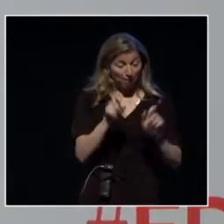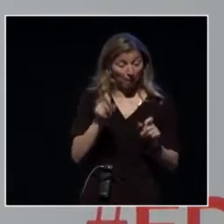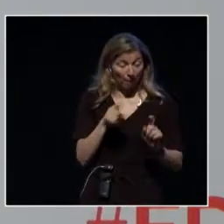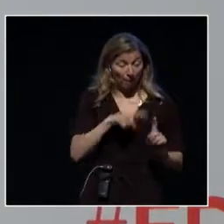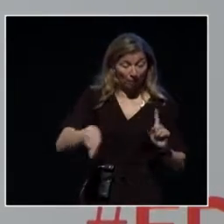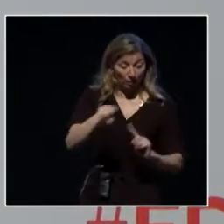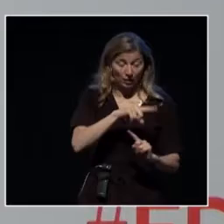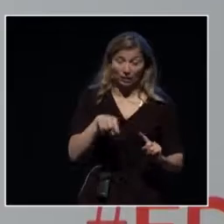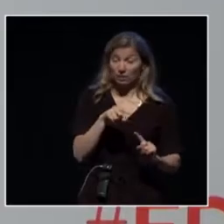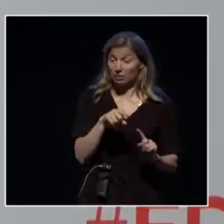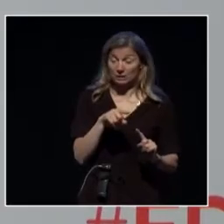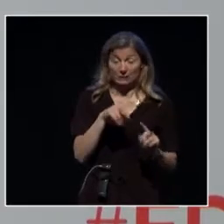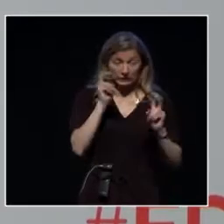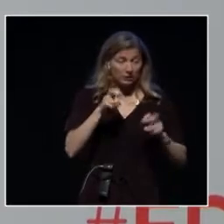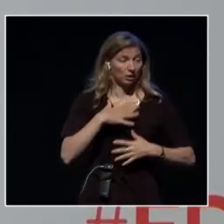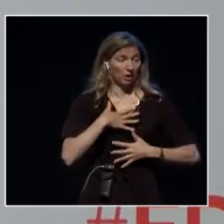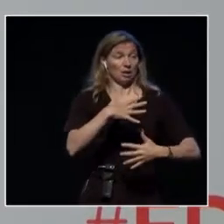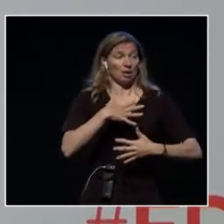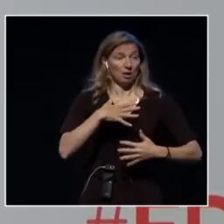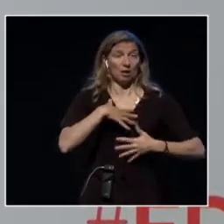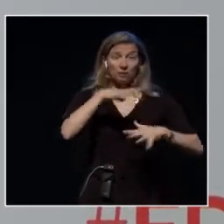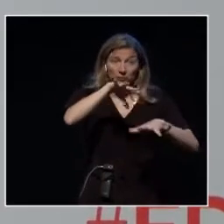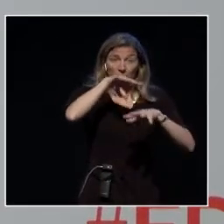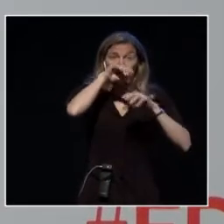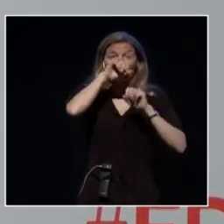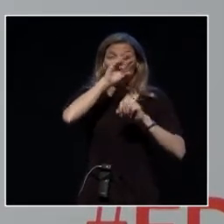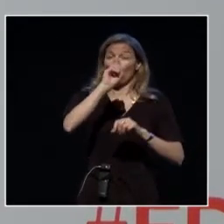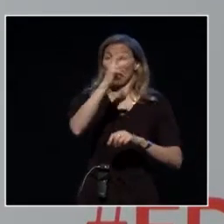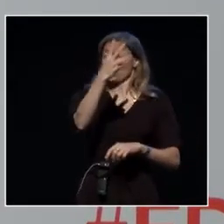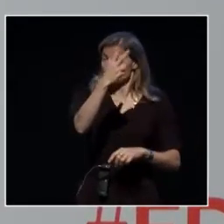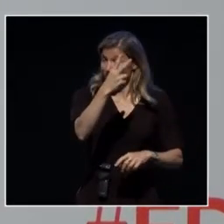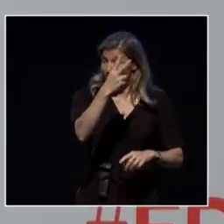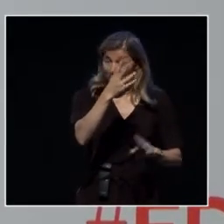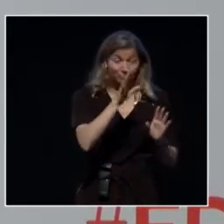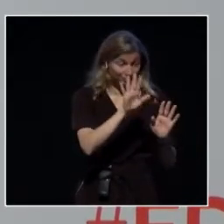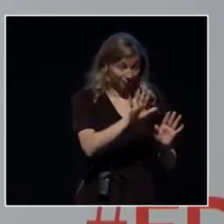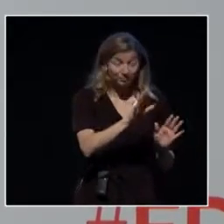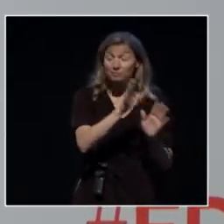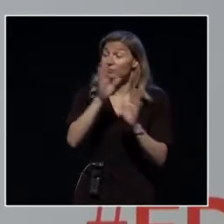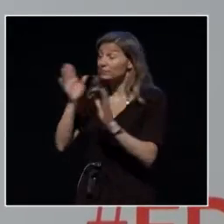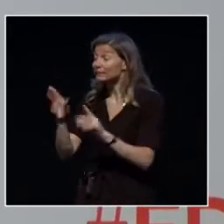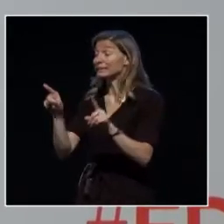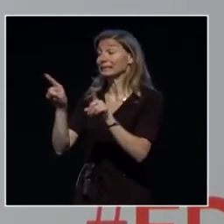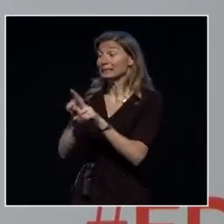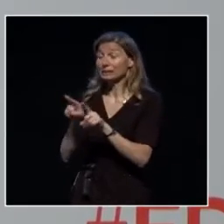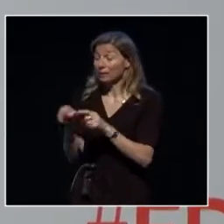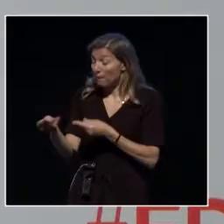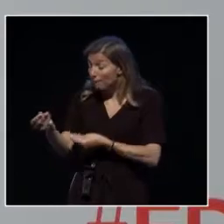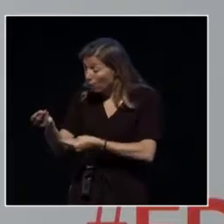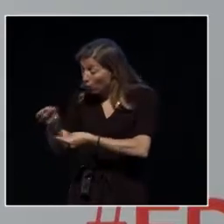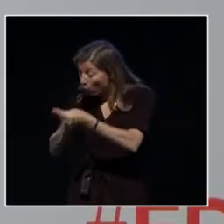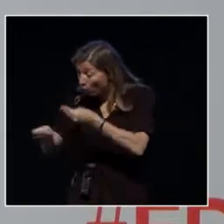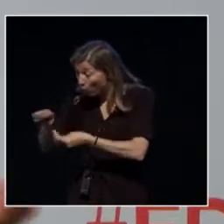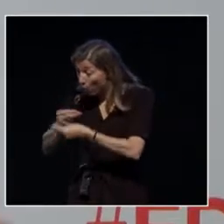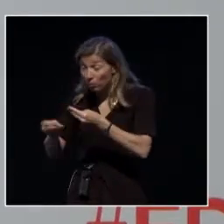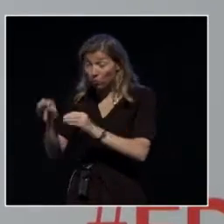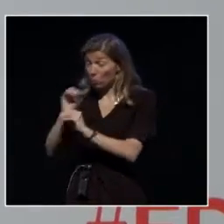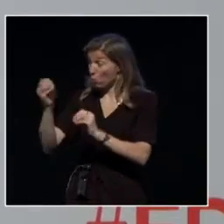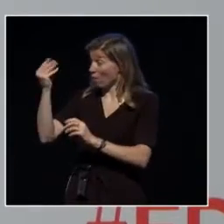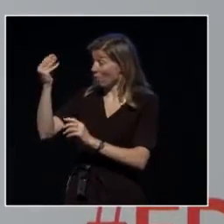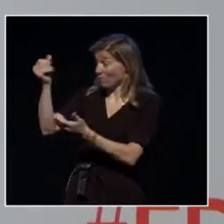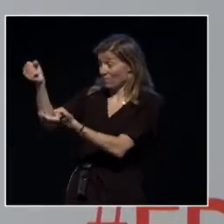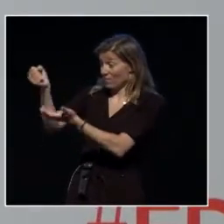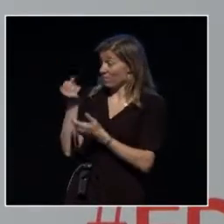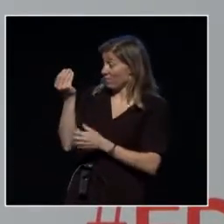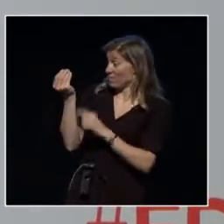if you don't have oxygen in this room, we'll be gasping. We'll have a difficulty in breathing. And if you don't have oxygen in everyday